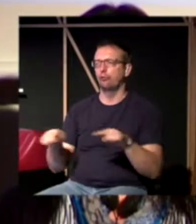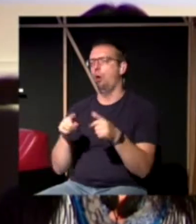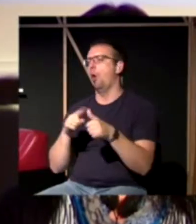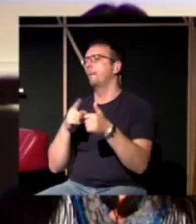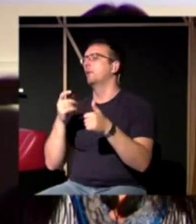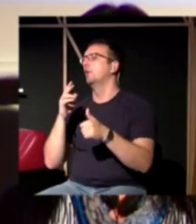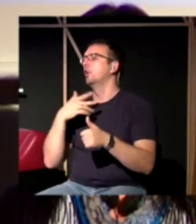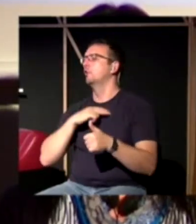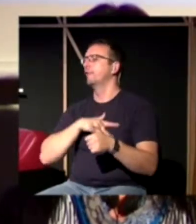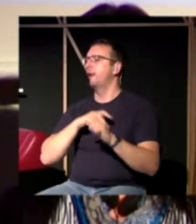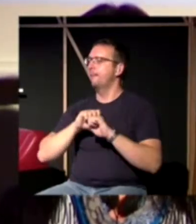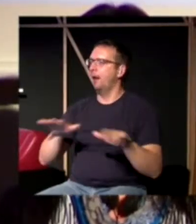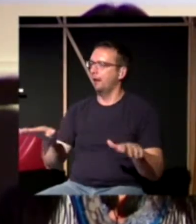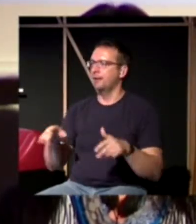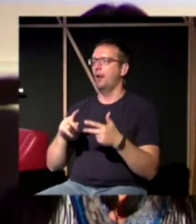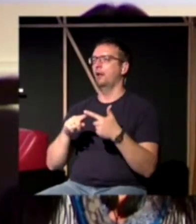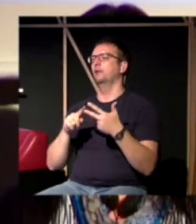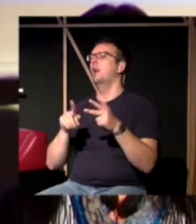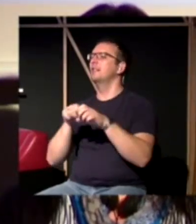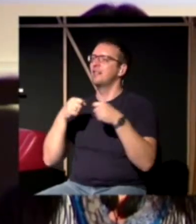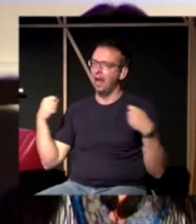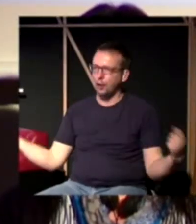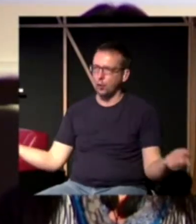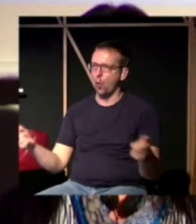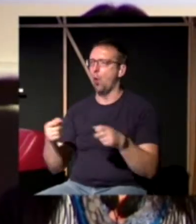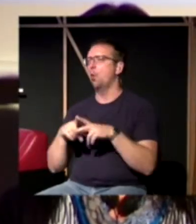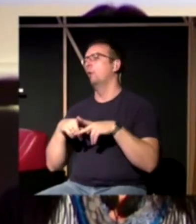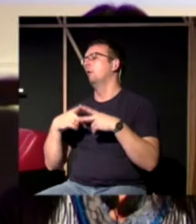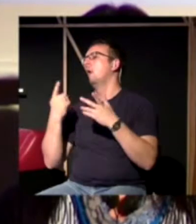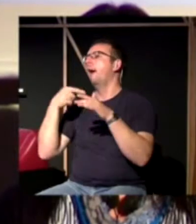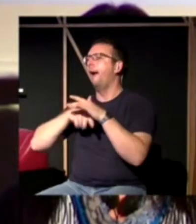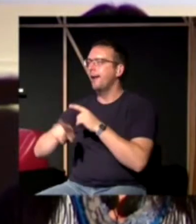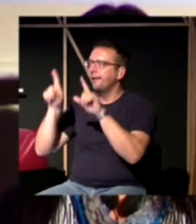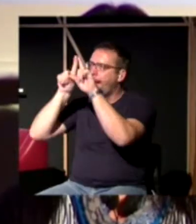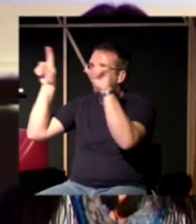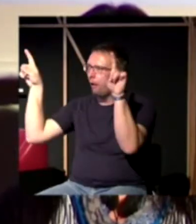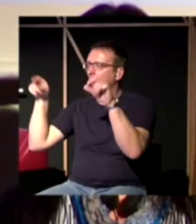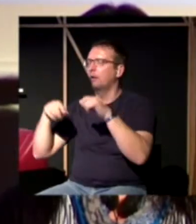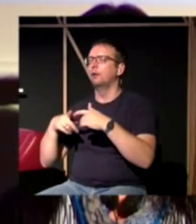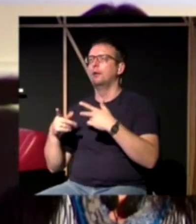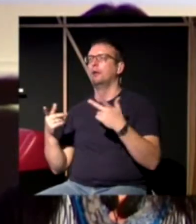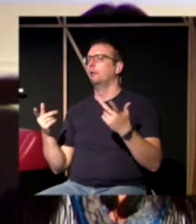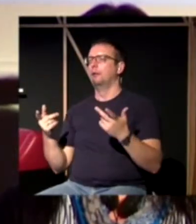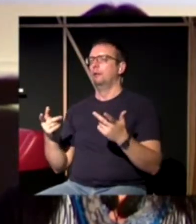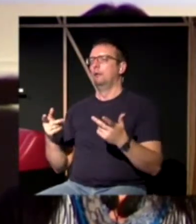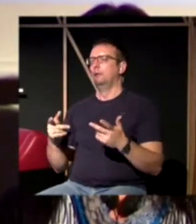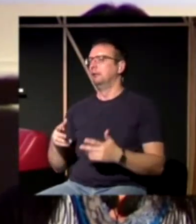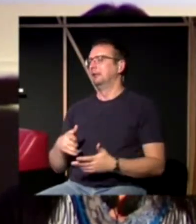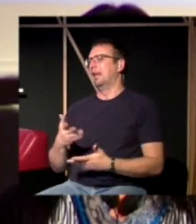news next day. So it was hard, but we made it. And especially last time, you